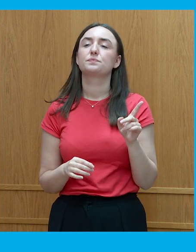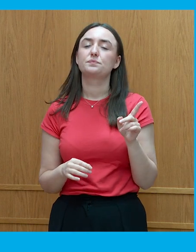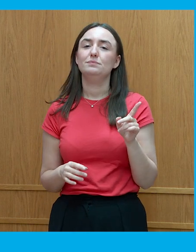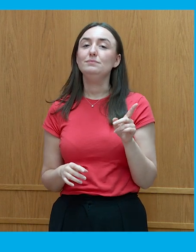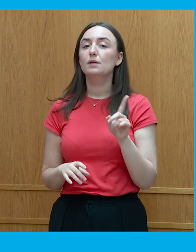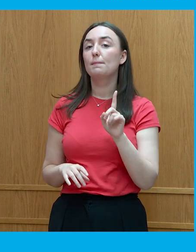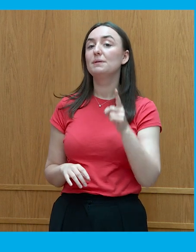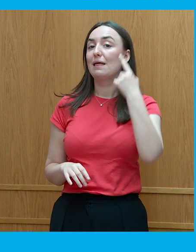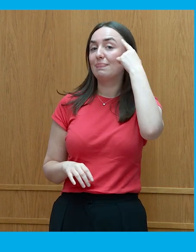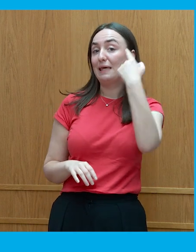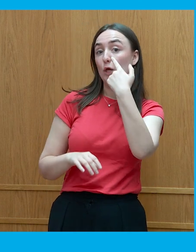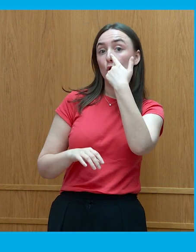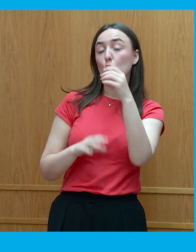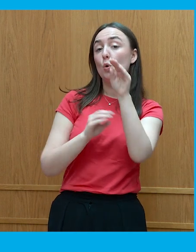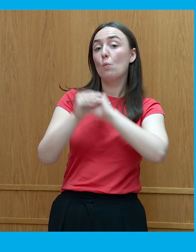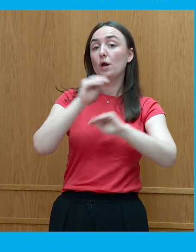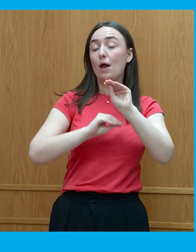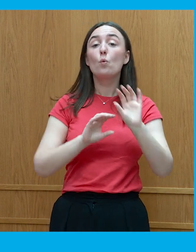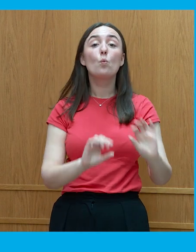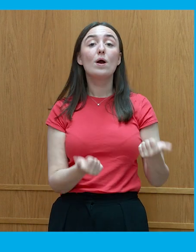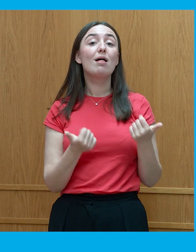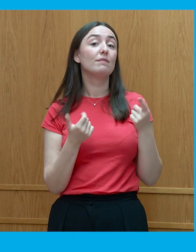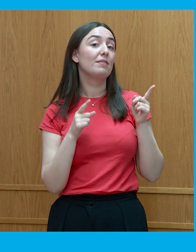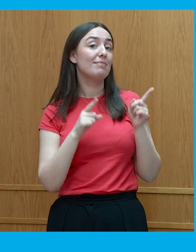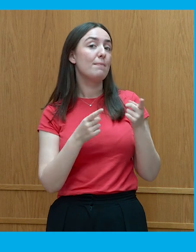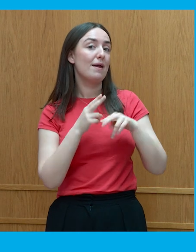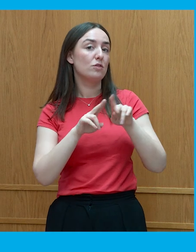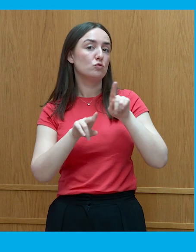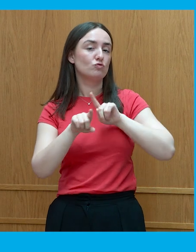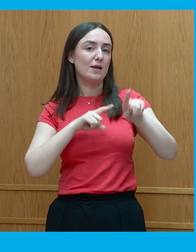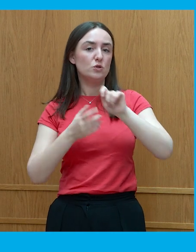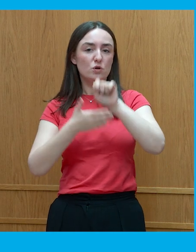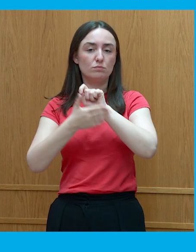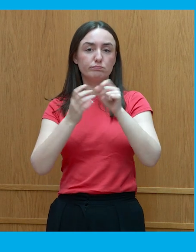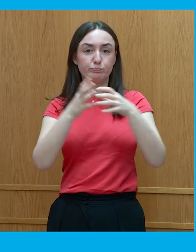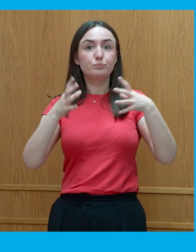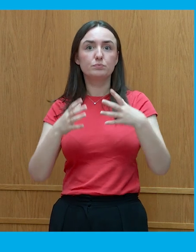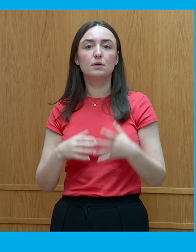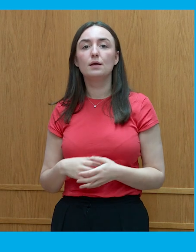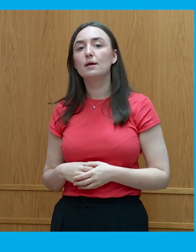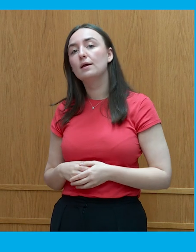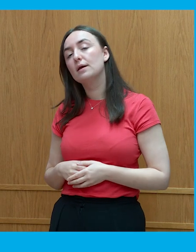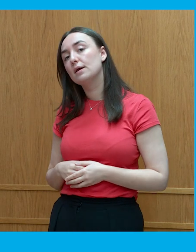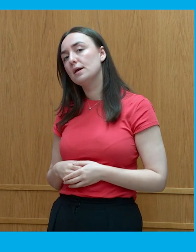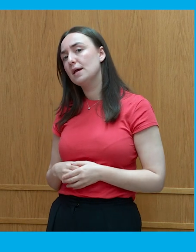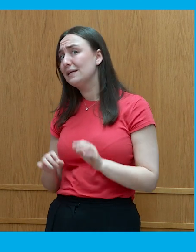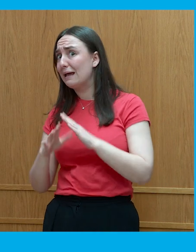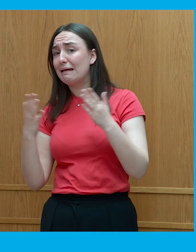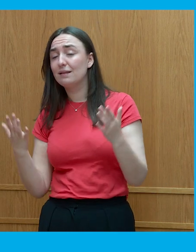a good formulation for them if they're trying to win electoral power. And is there anything that would make Trump stand down? No.